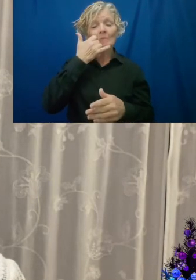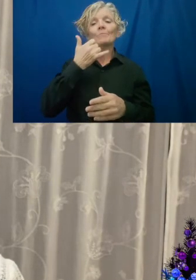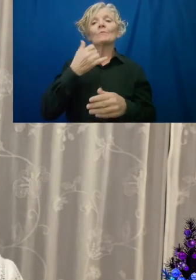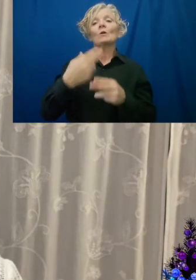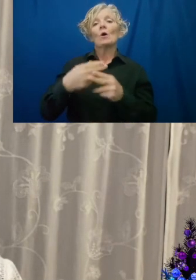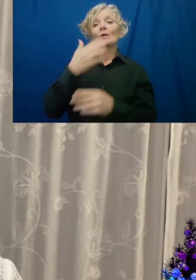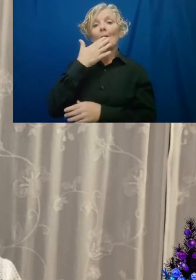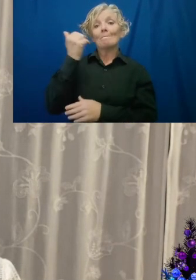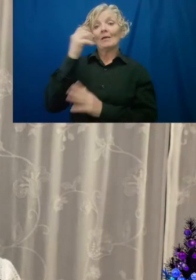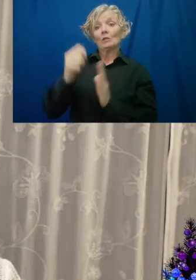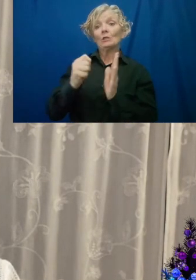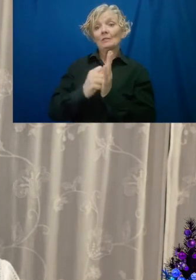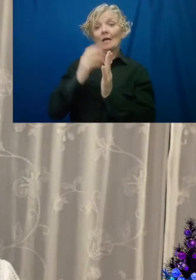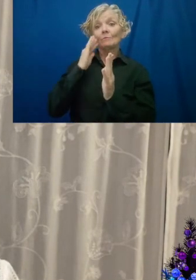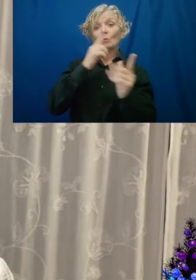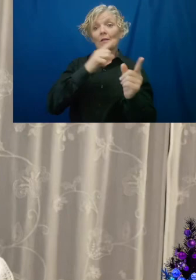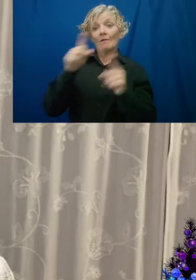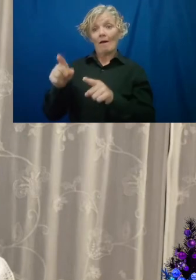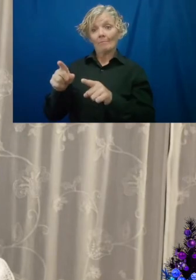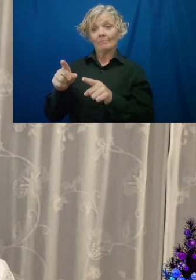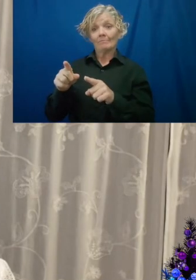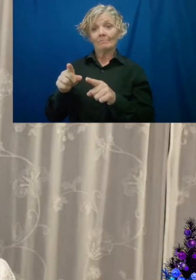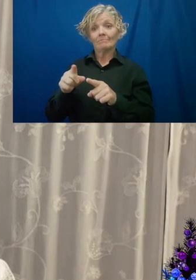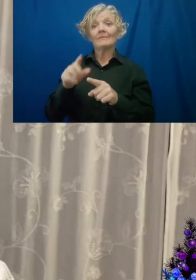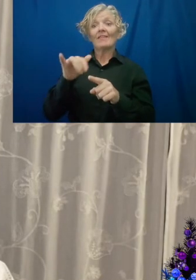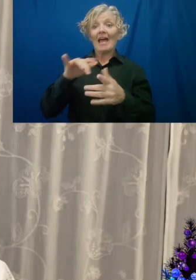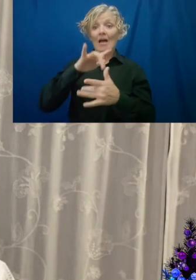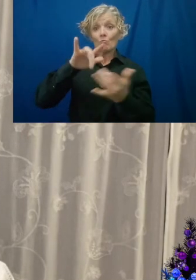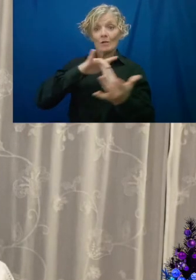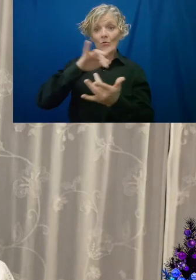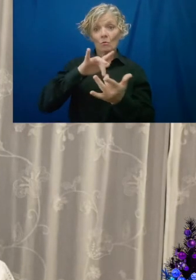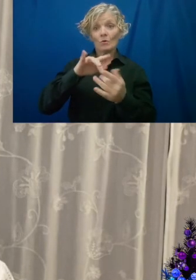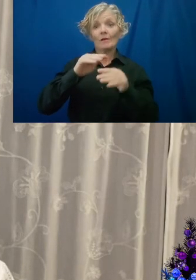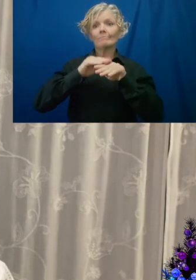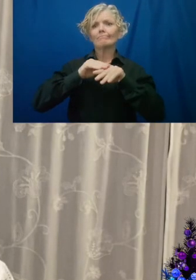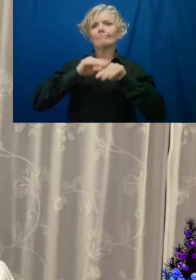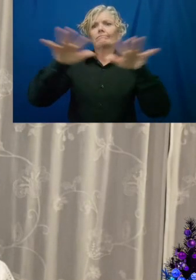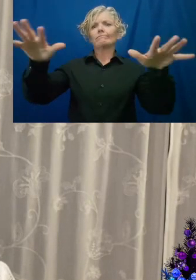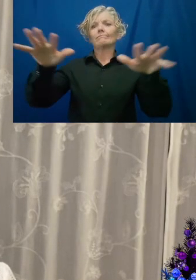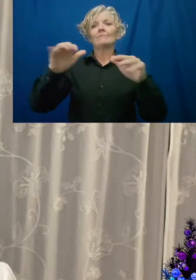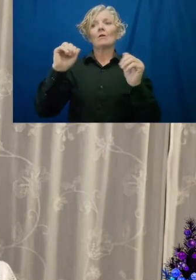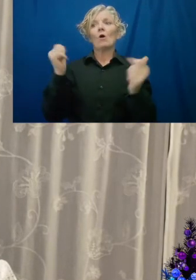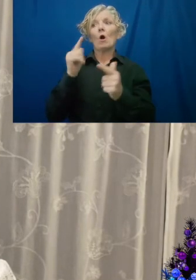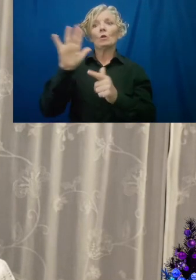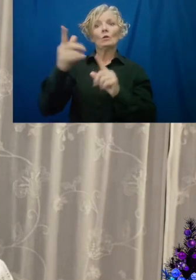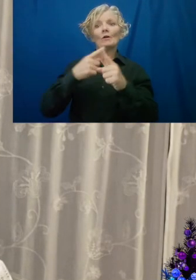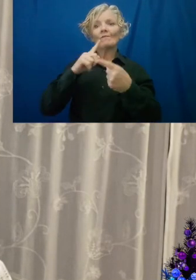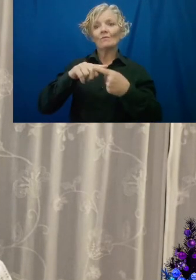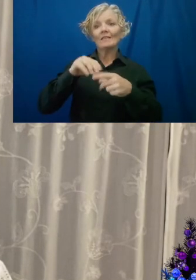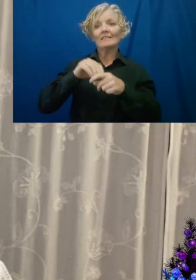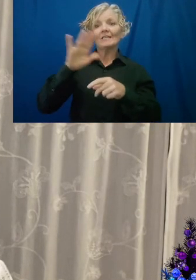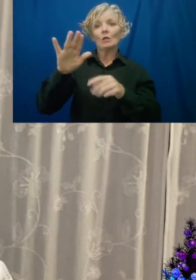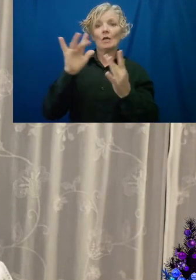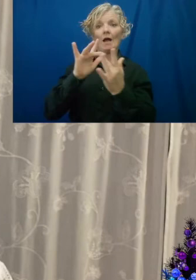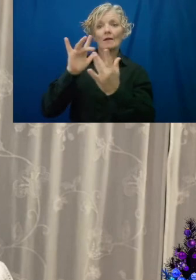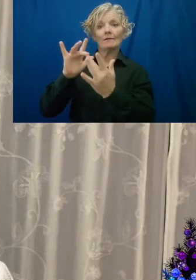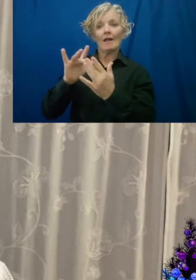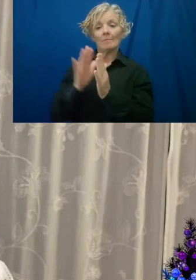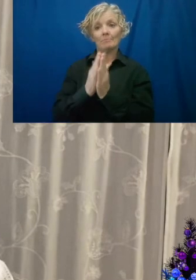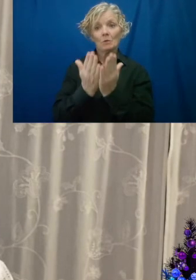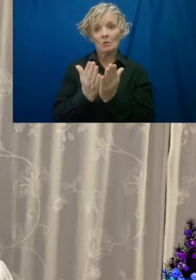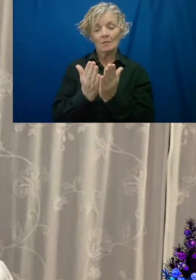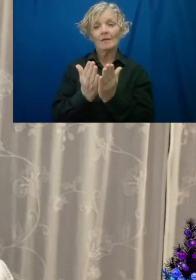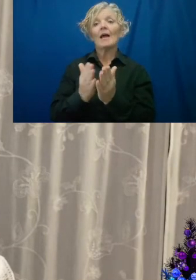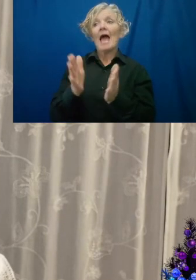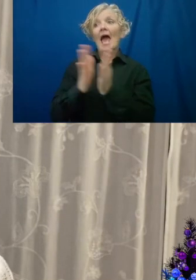entitled "Better Times Will Come." She passed that cell phone recording along to the musicians in her address book with a request